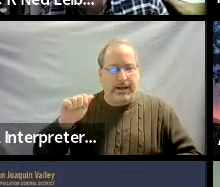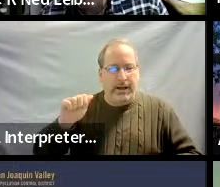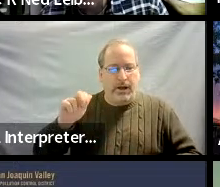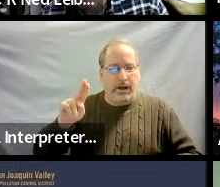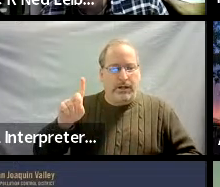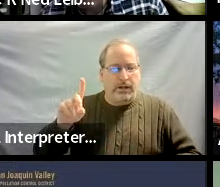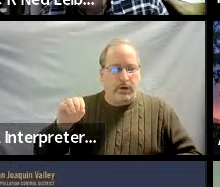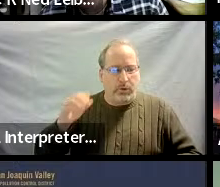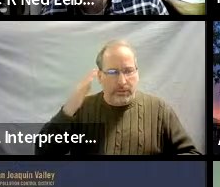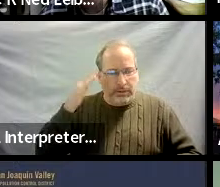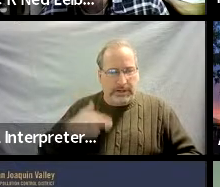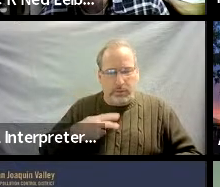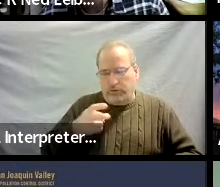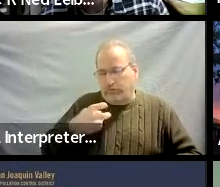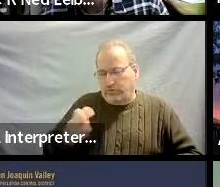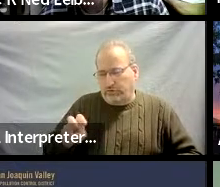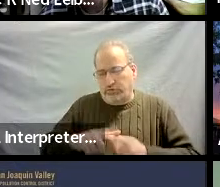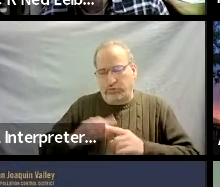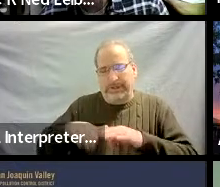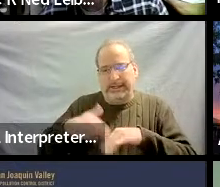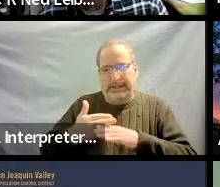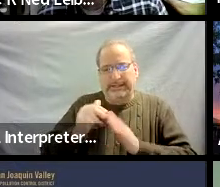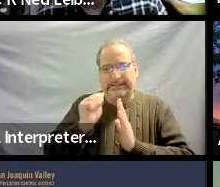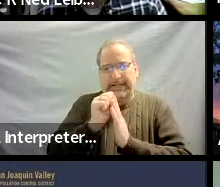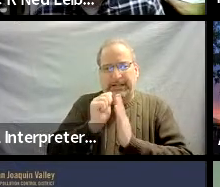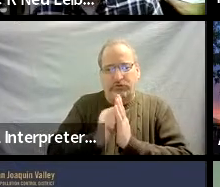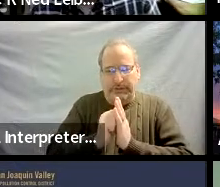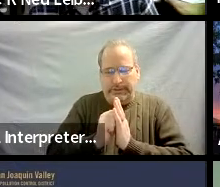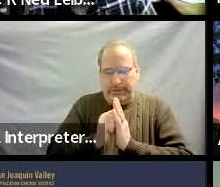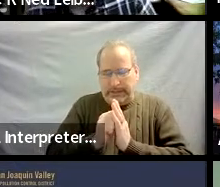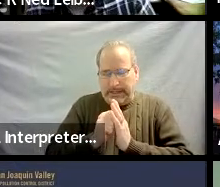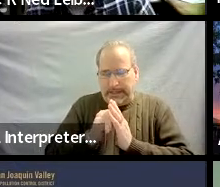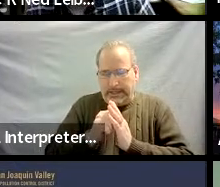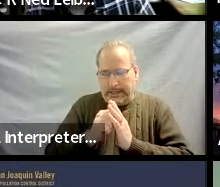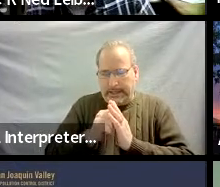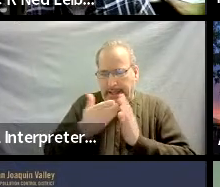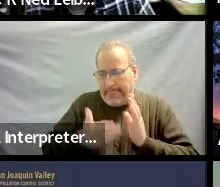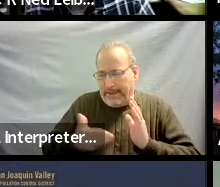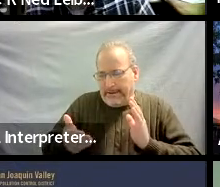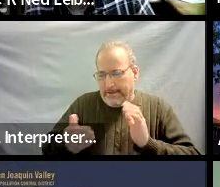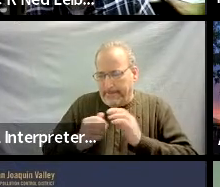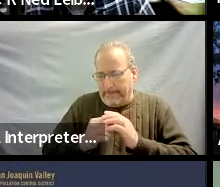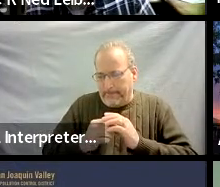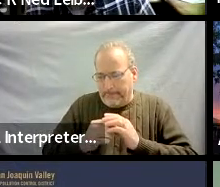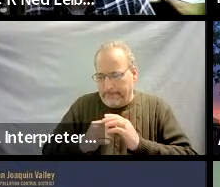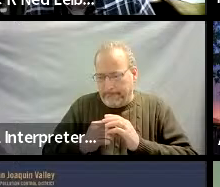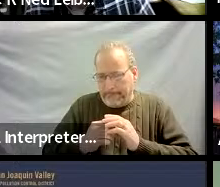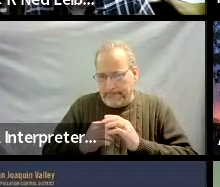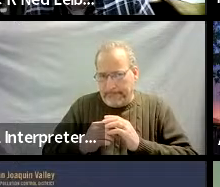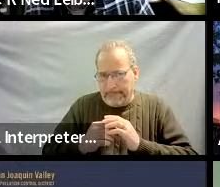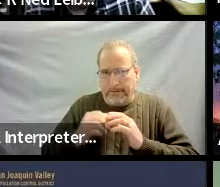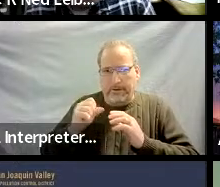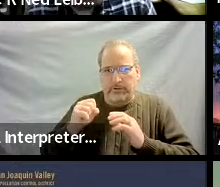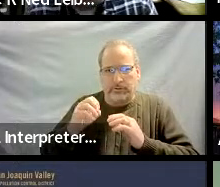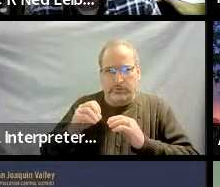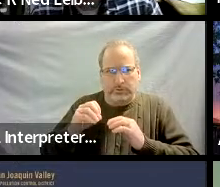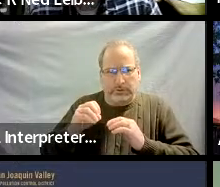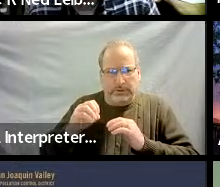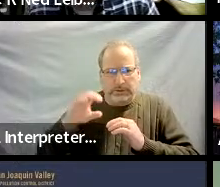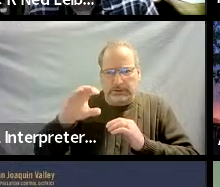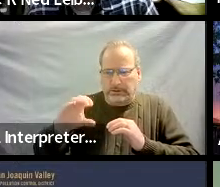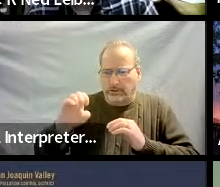I'll just transition it over to our next agenda item, which is the Serp measure update. And I